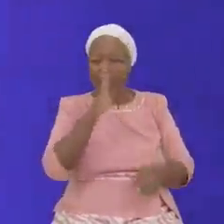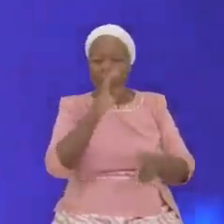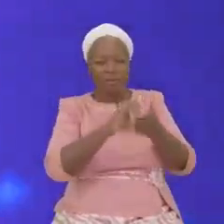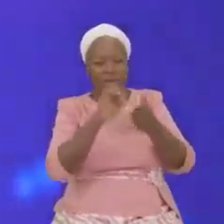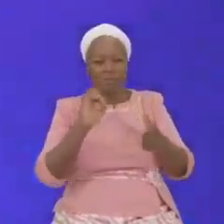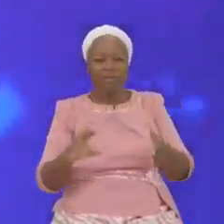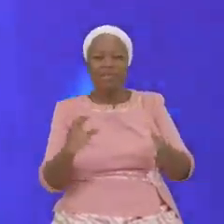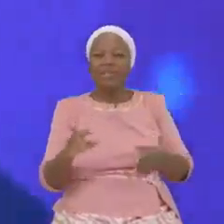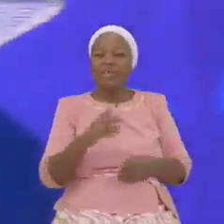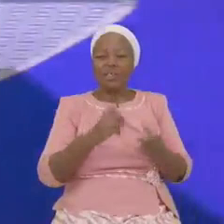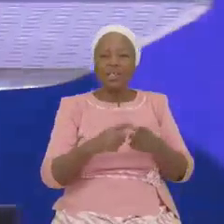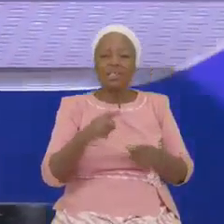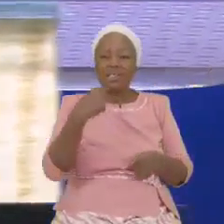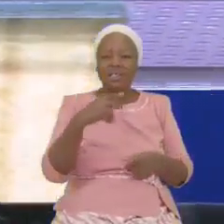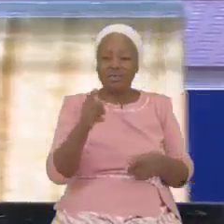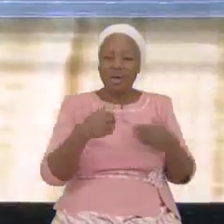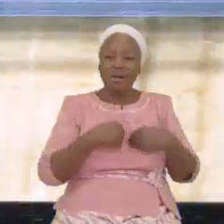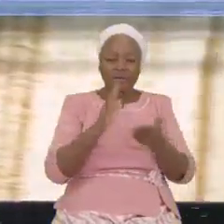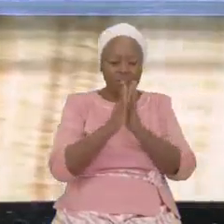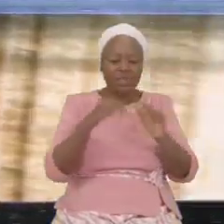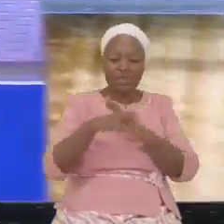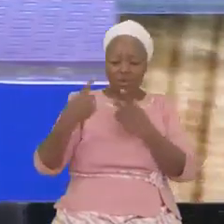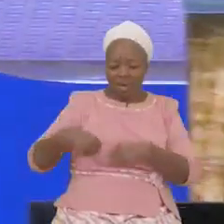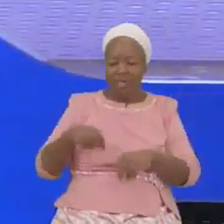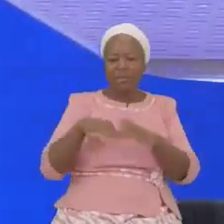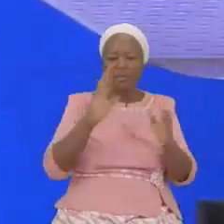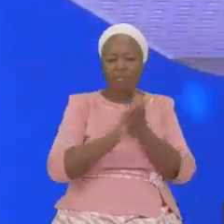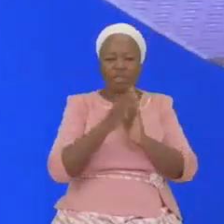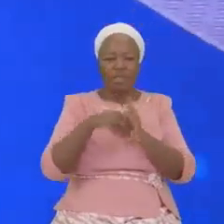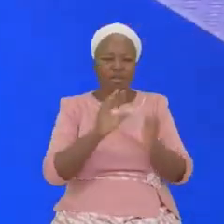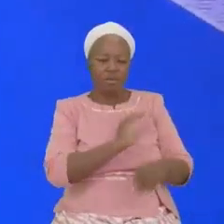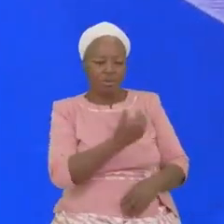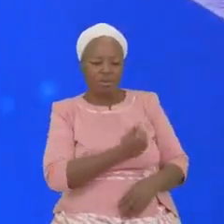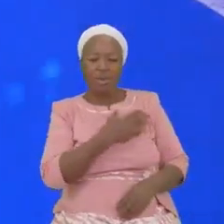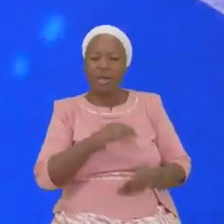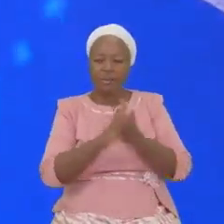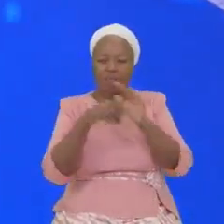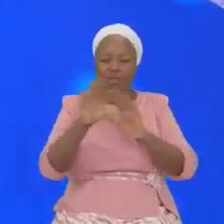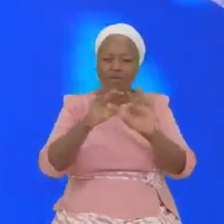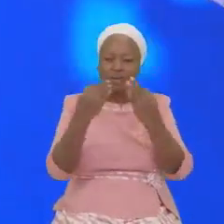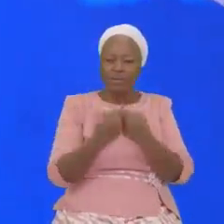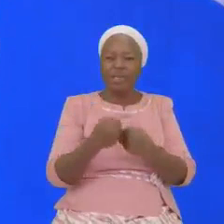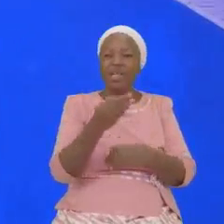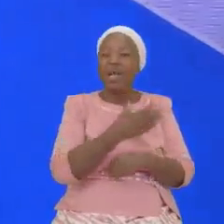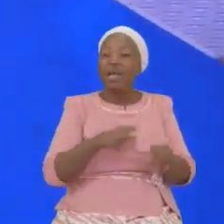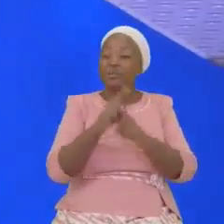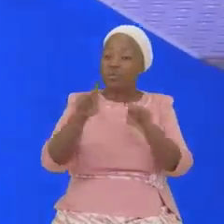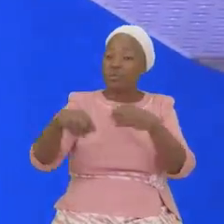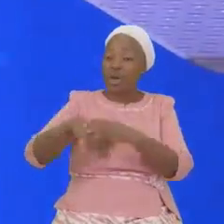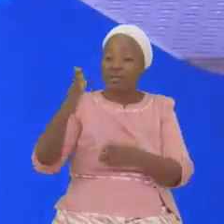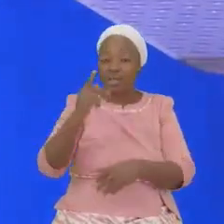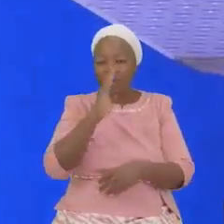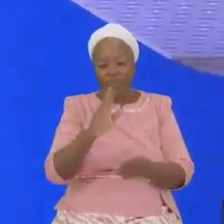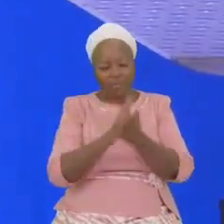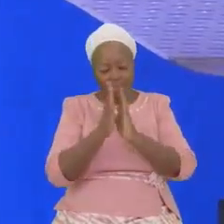It says you have peace in your heart, peace in your soul. There'll be peace in your family. As you go out, there'll